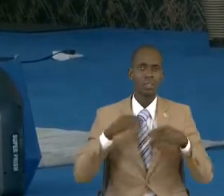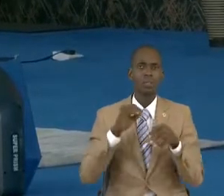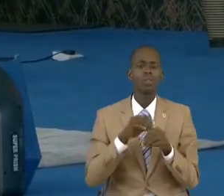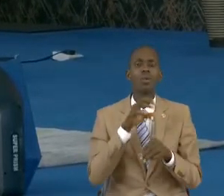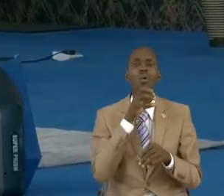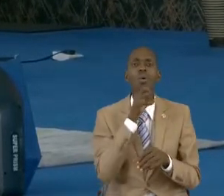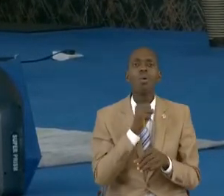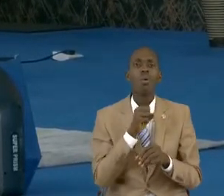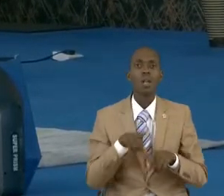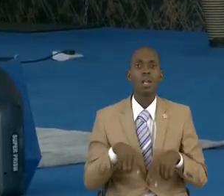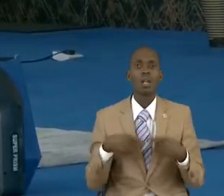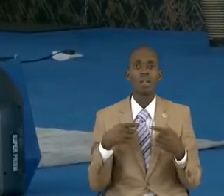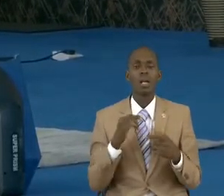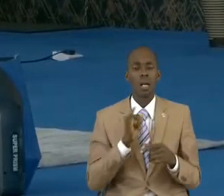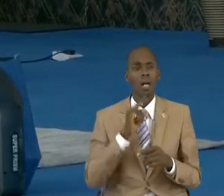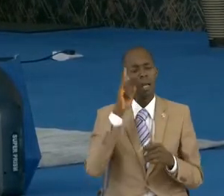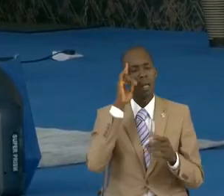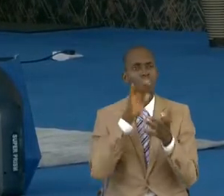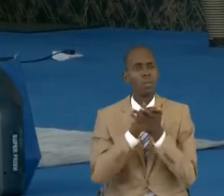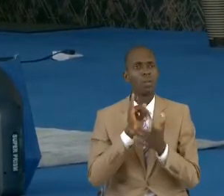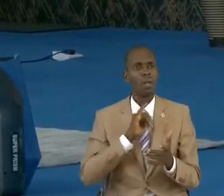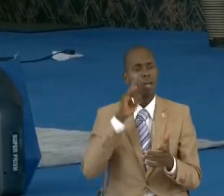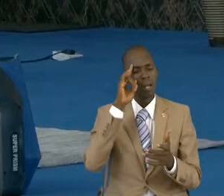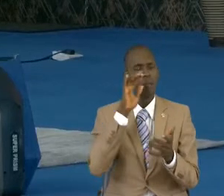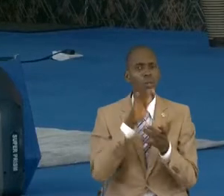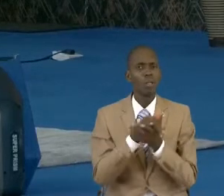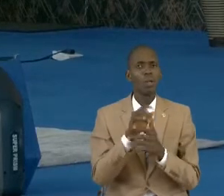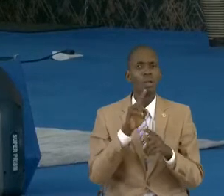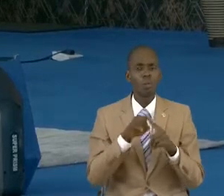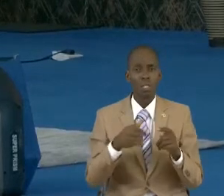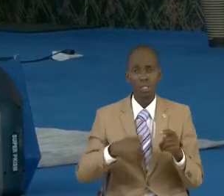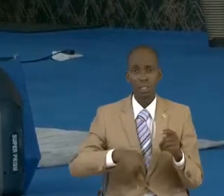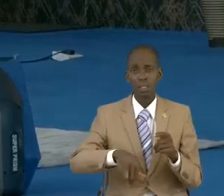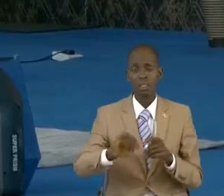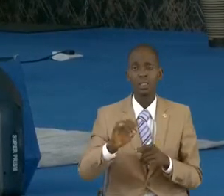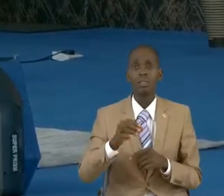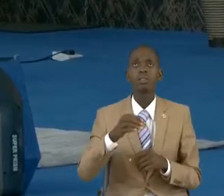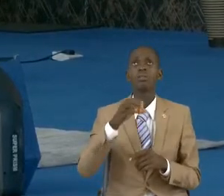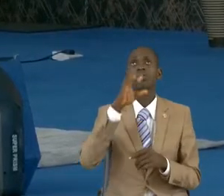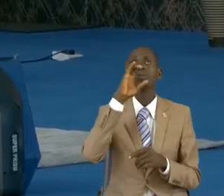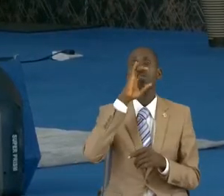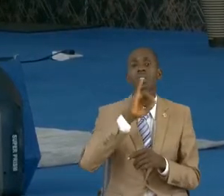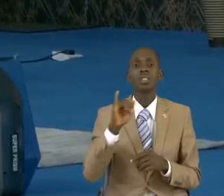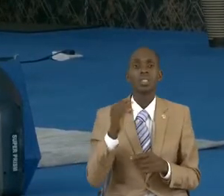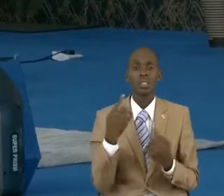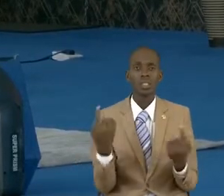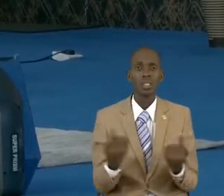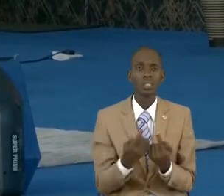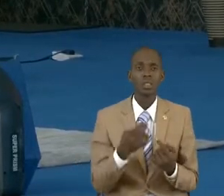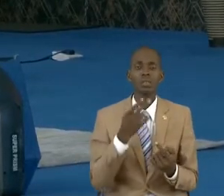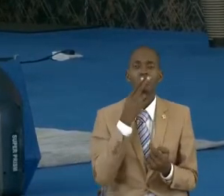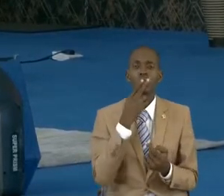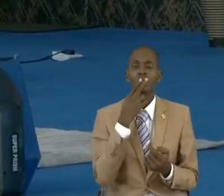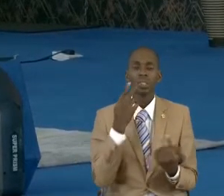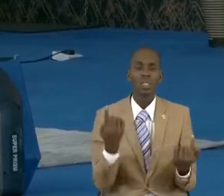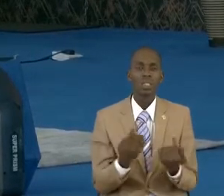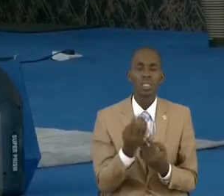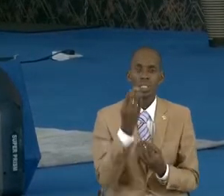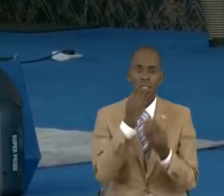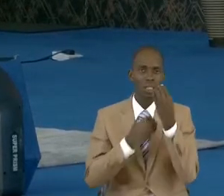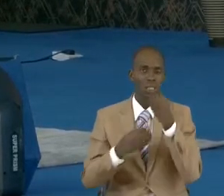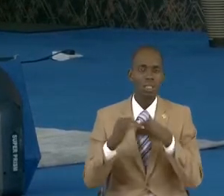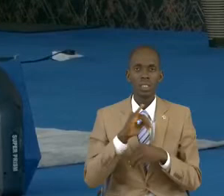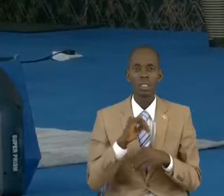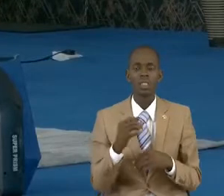I believe, they're still drinking sin, smoking sin, eating sin, covered